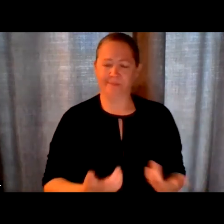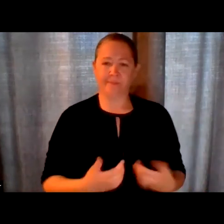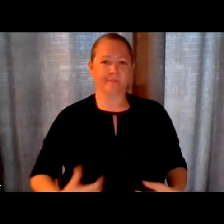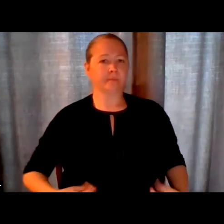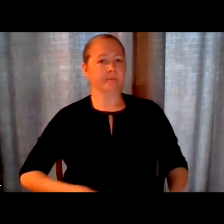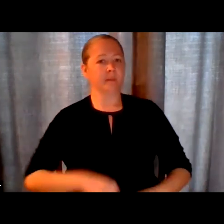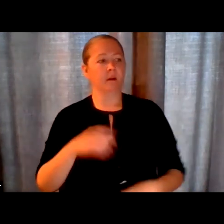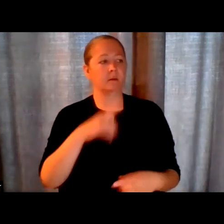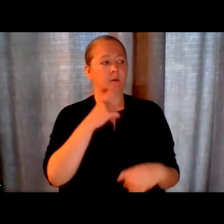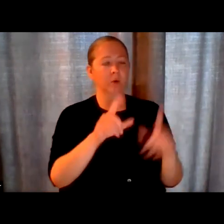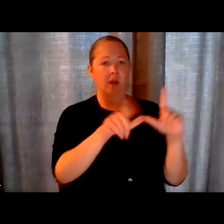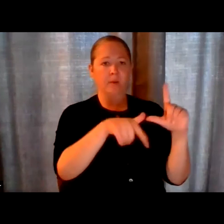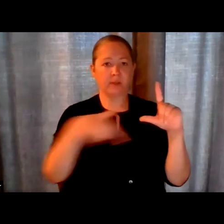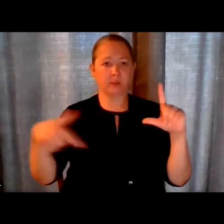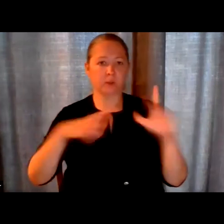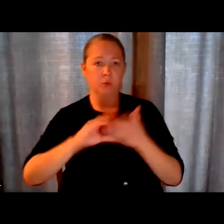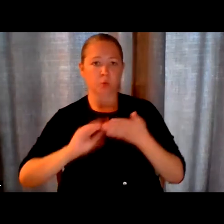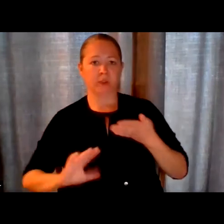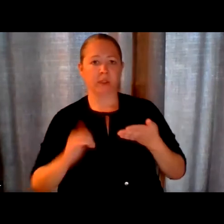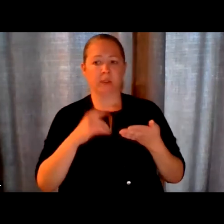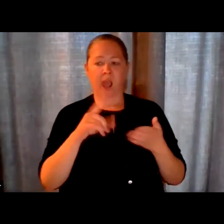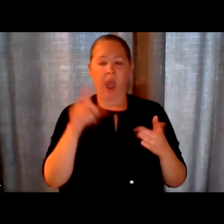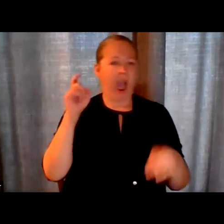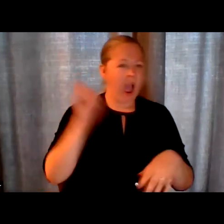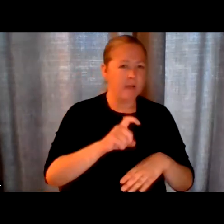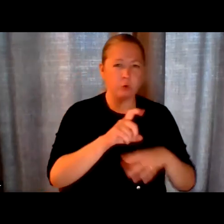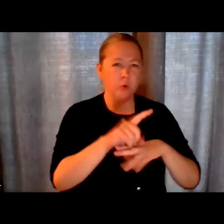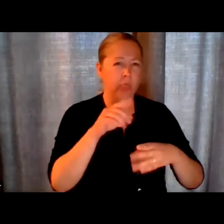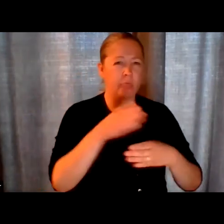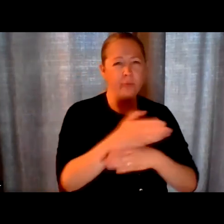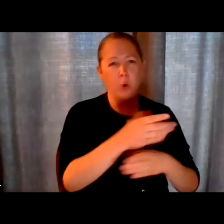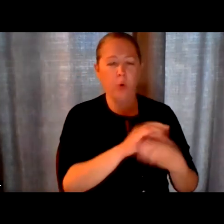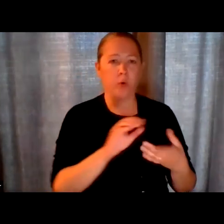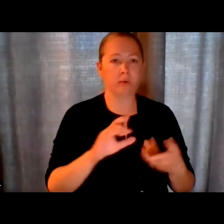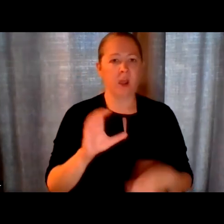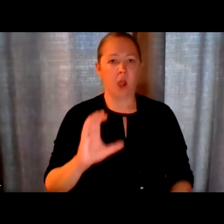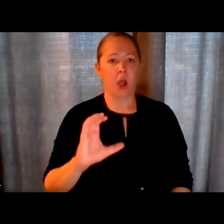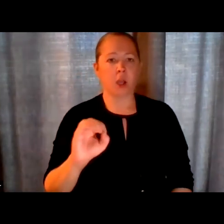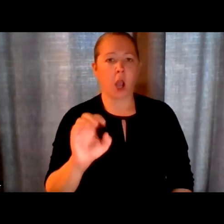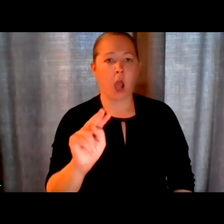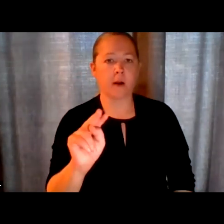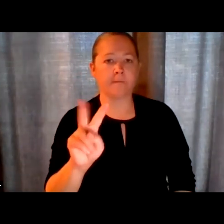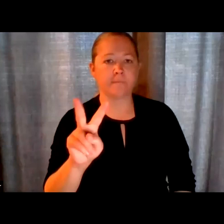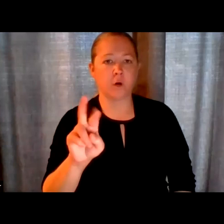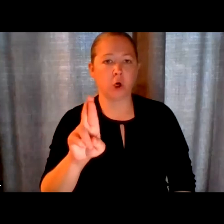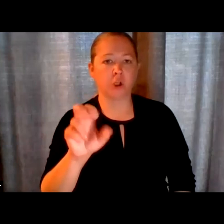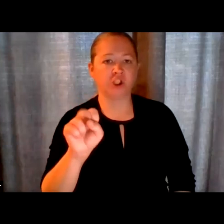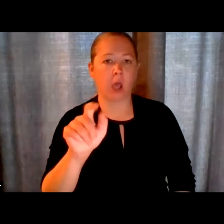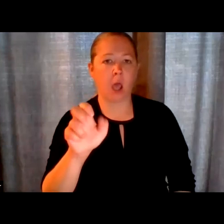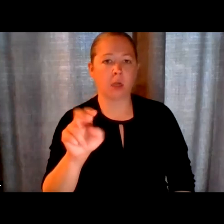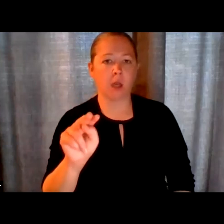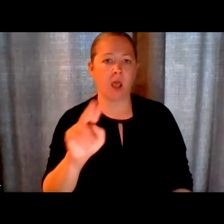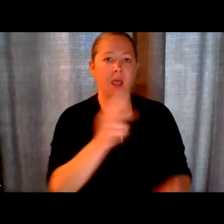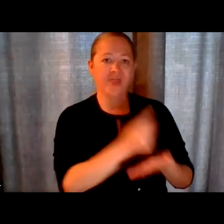as LGBTQ to go through conversion therapy and otherwise expel these students if they don't renounce their true